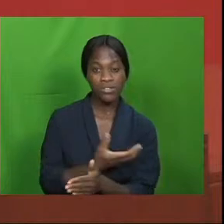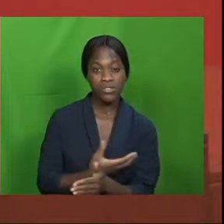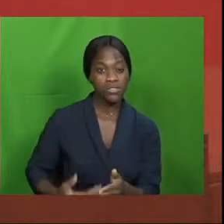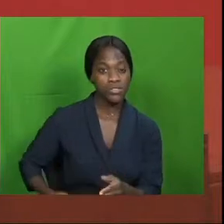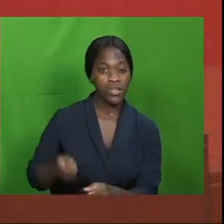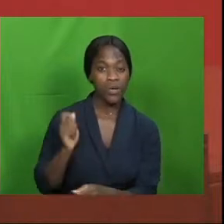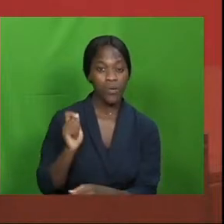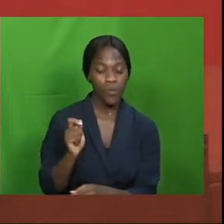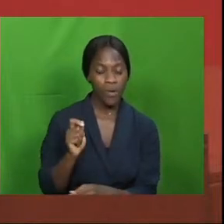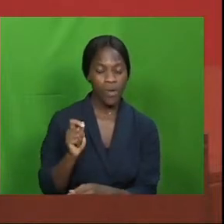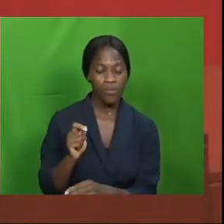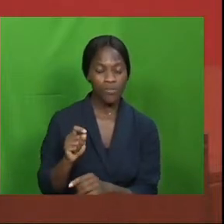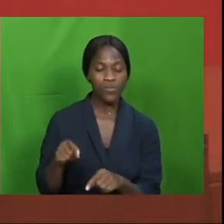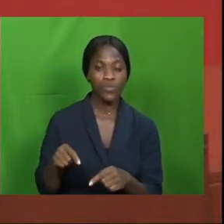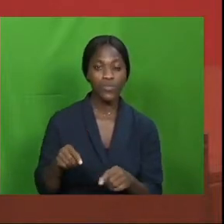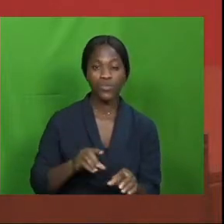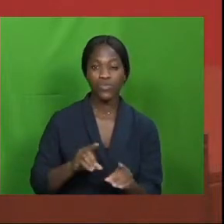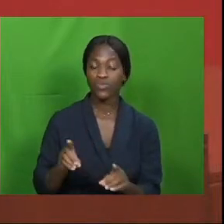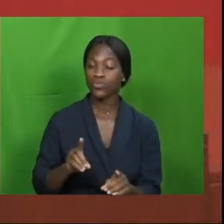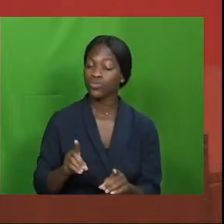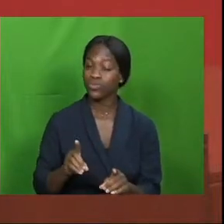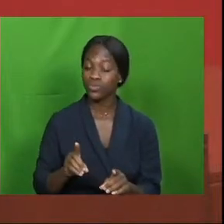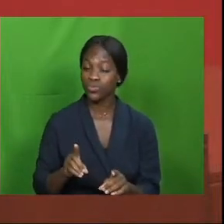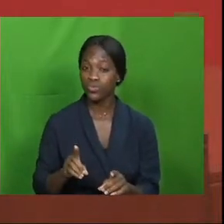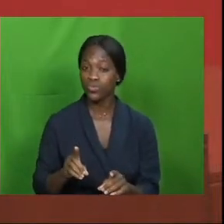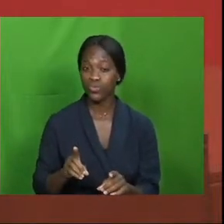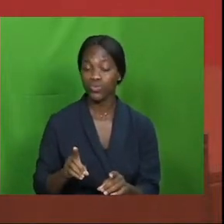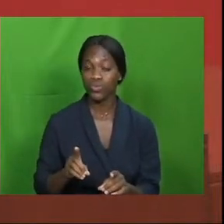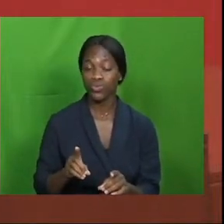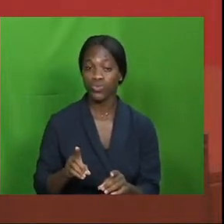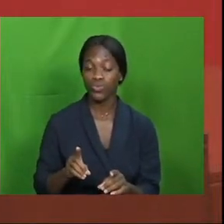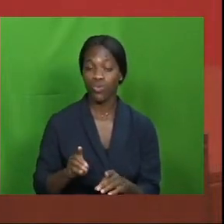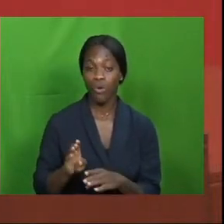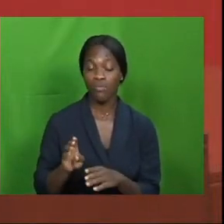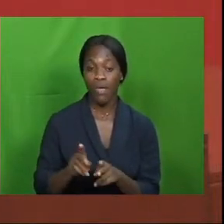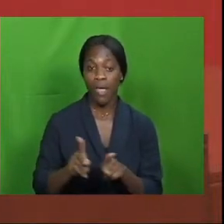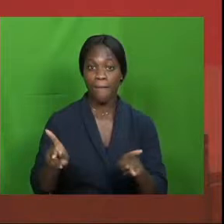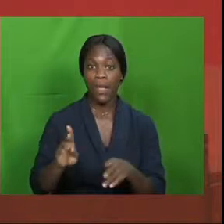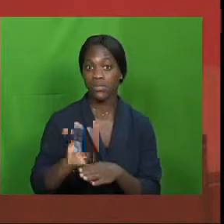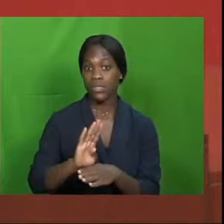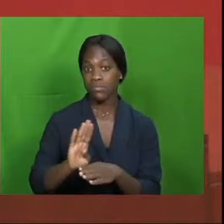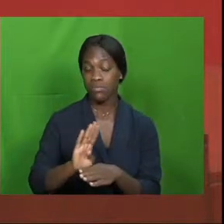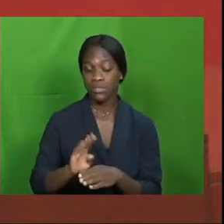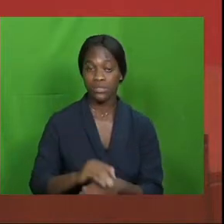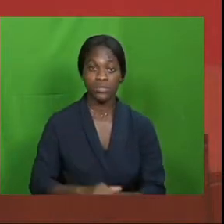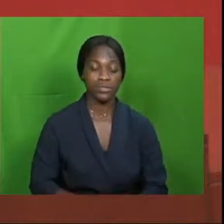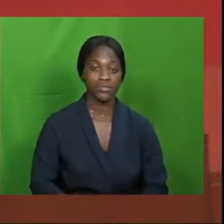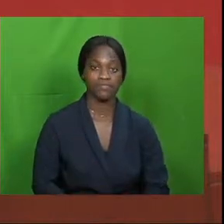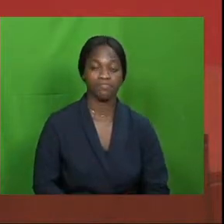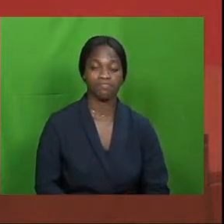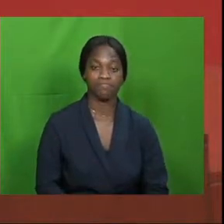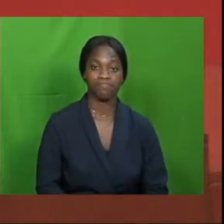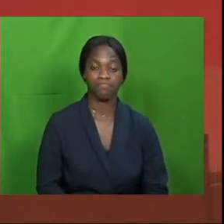move straight away to public business.